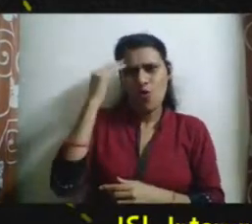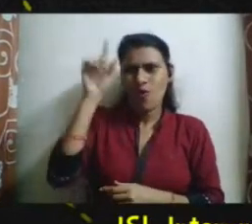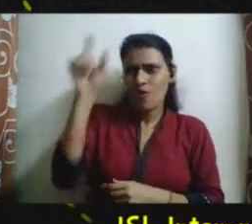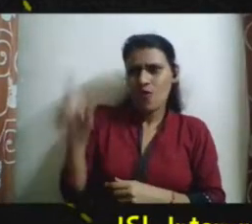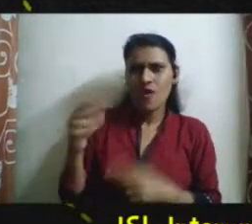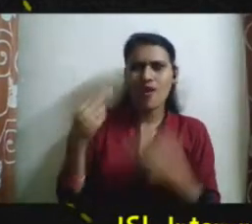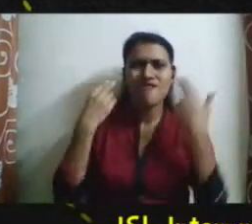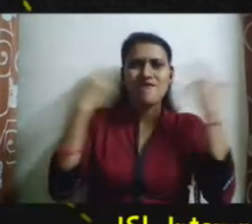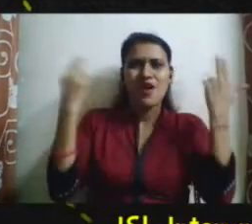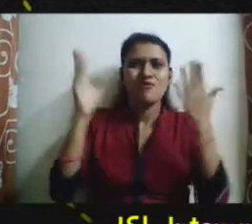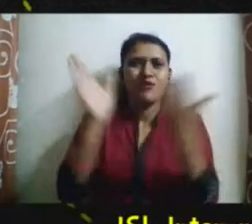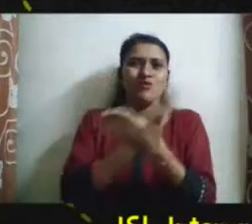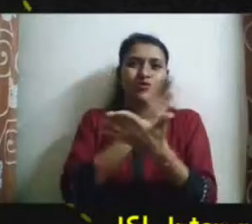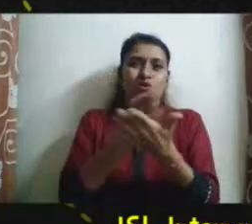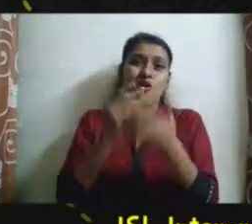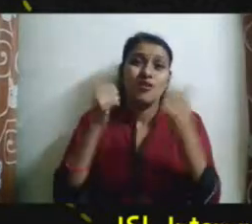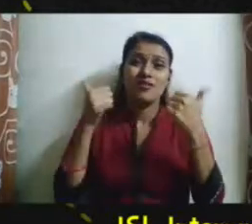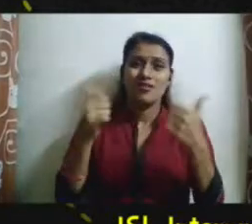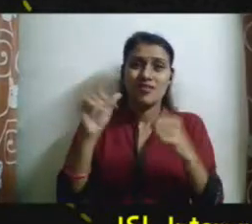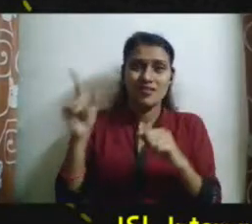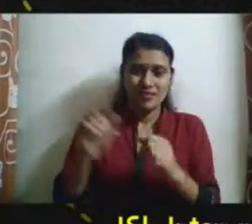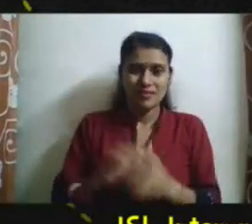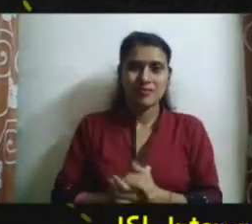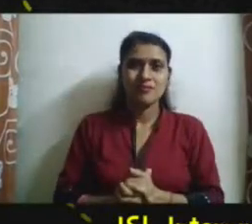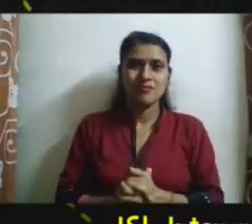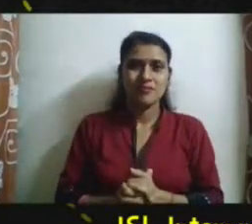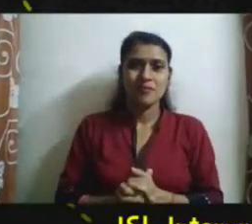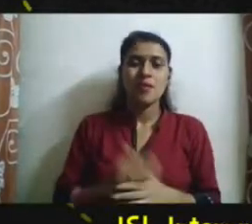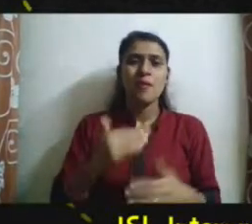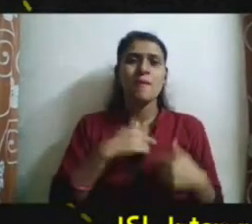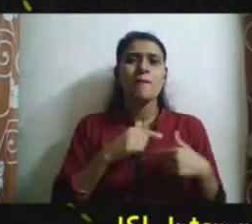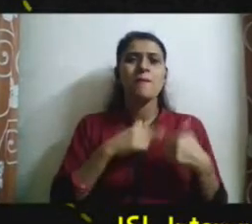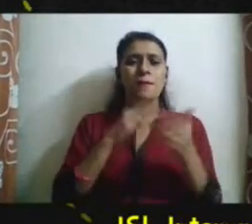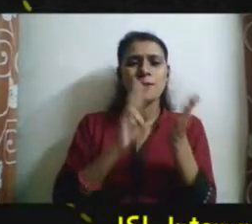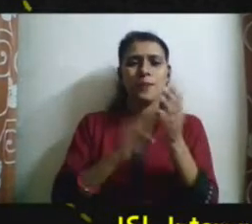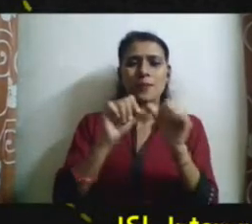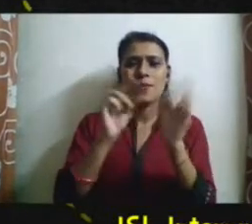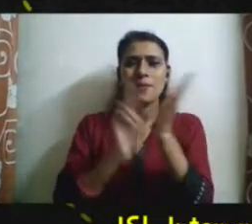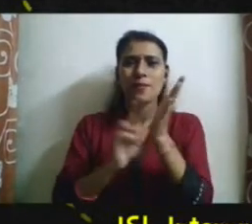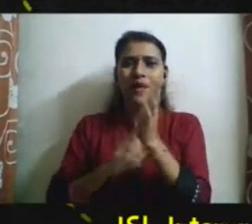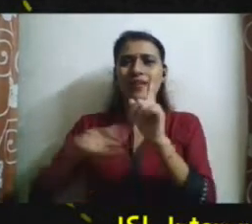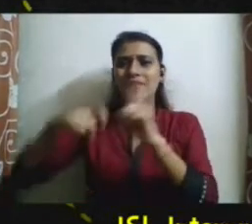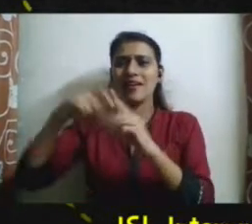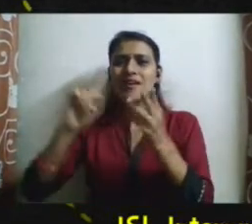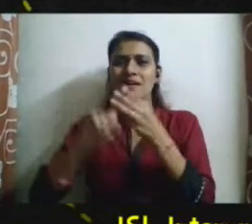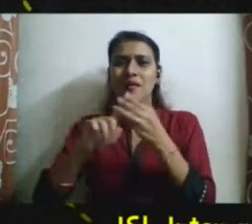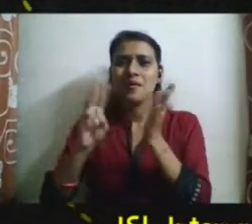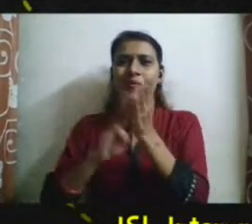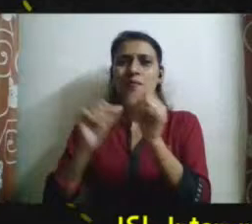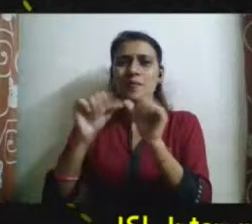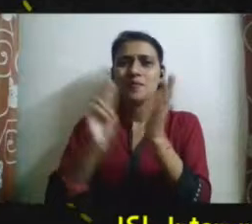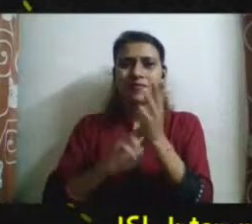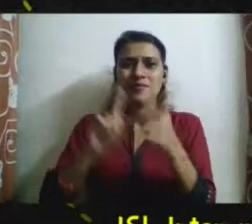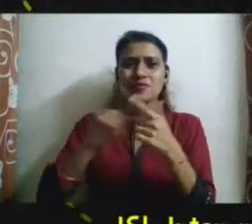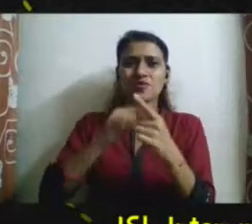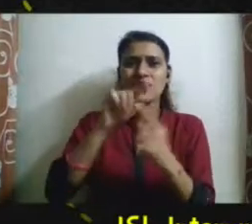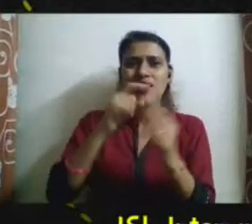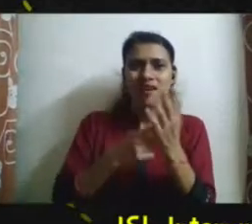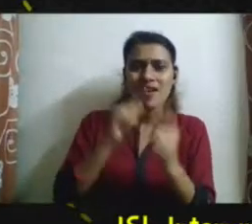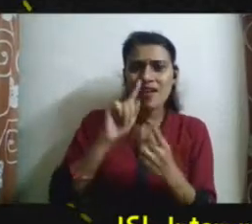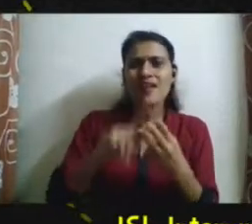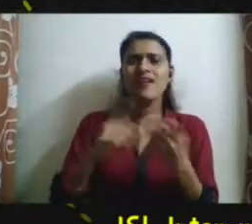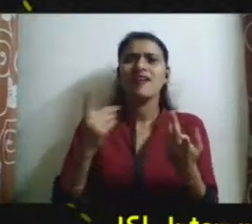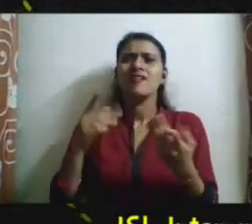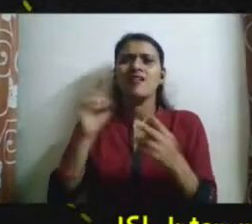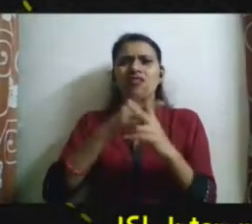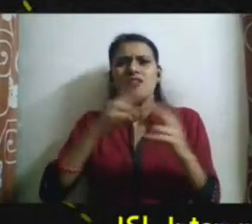have encountered her through Man Ke Manjeere, which is an iconic song. Some would know about her work through her work with Mirabai's poetry,